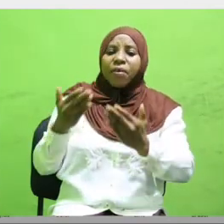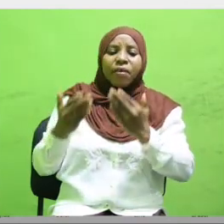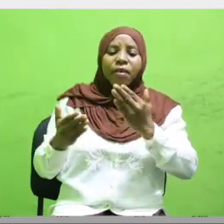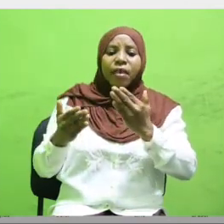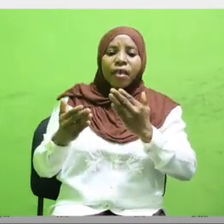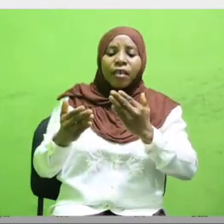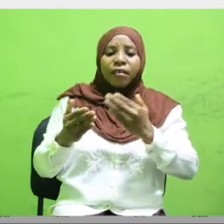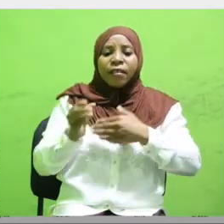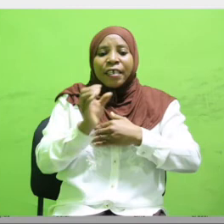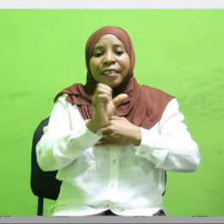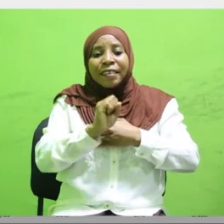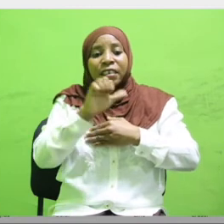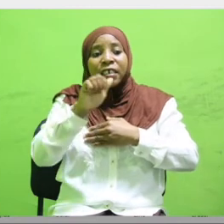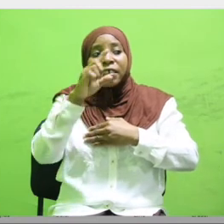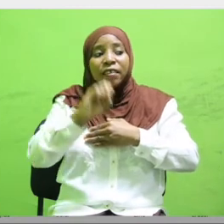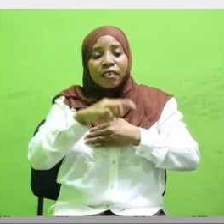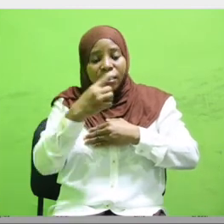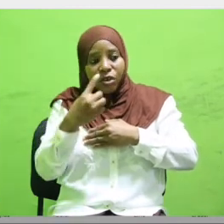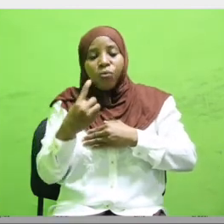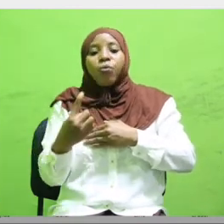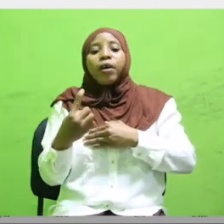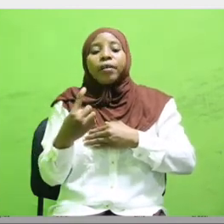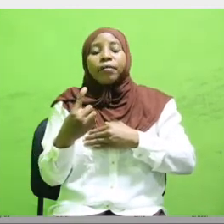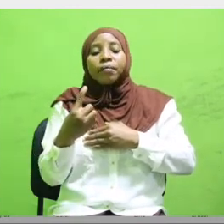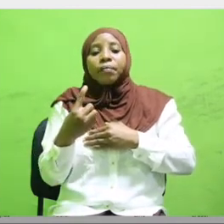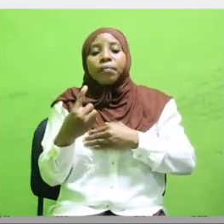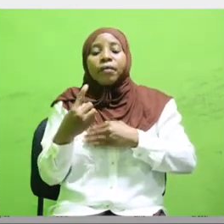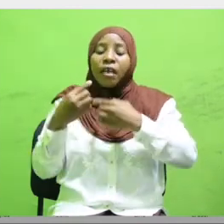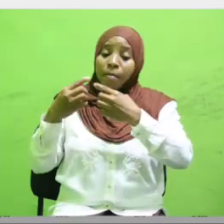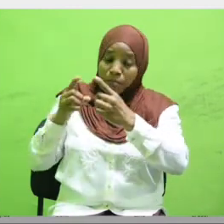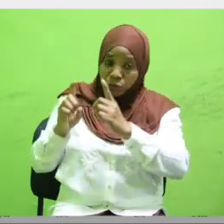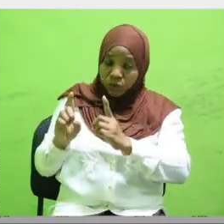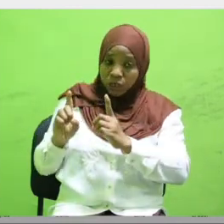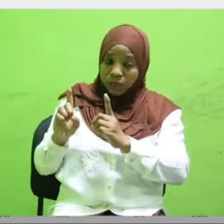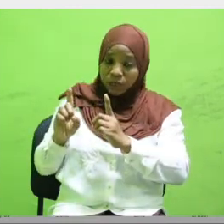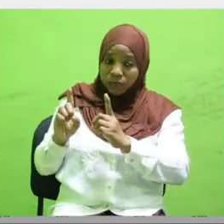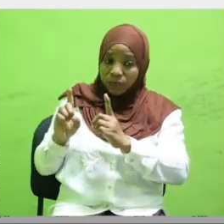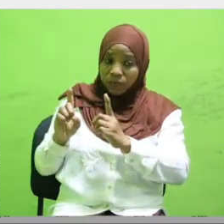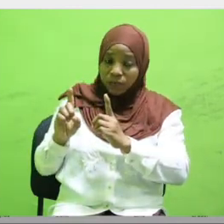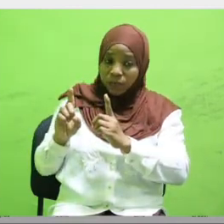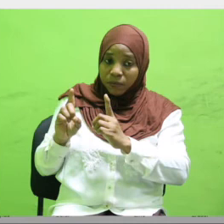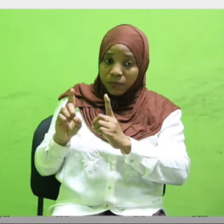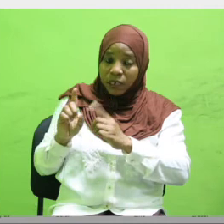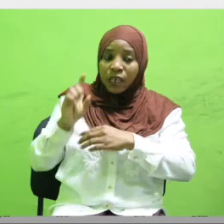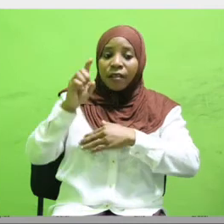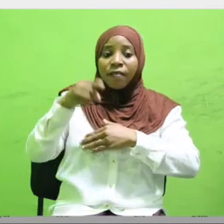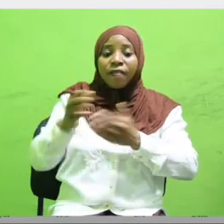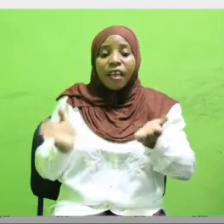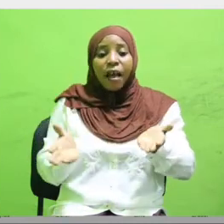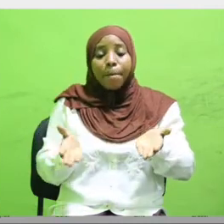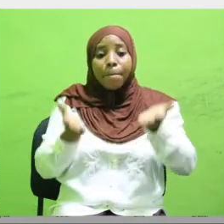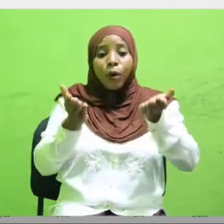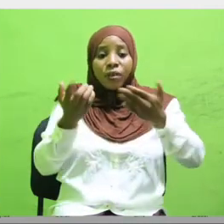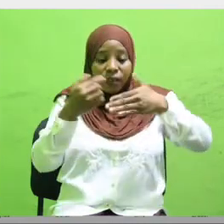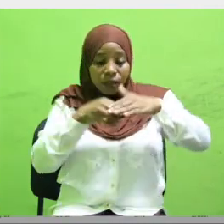different materials, but what is required to be mentioned is just the cell wall. You should